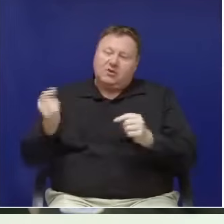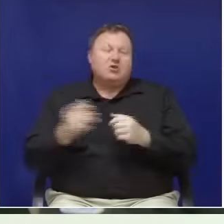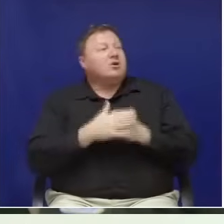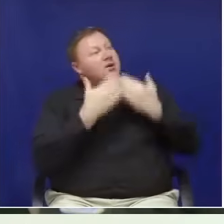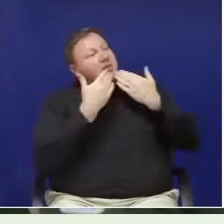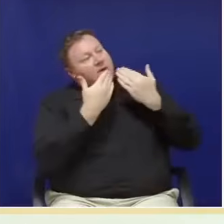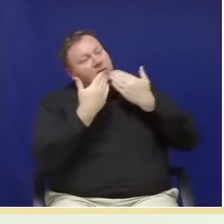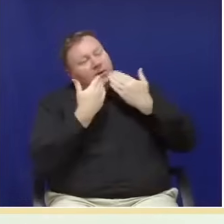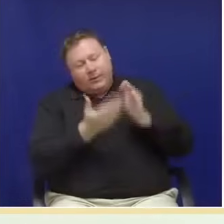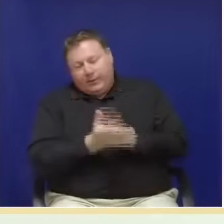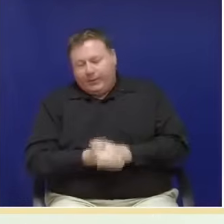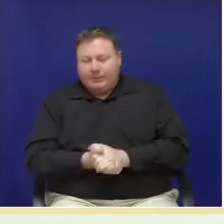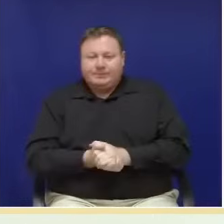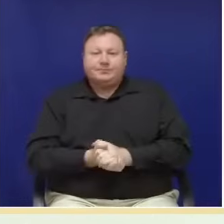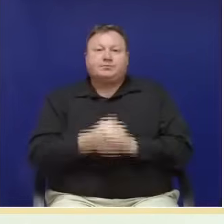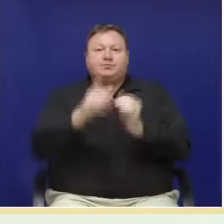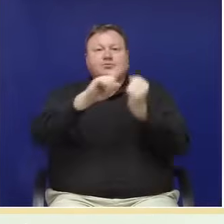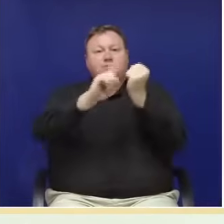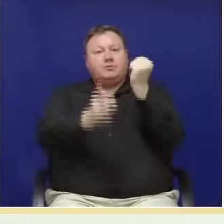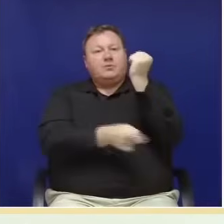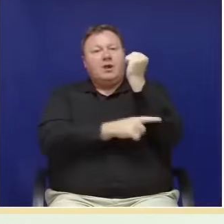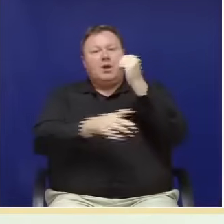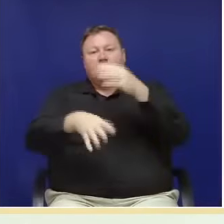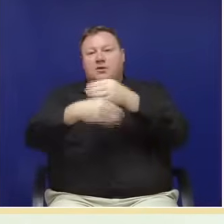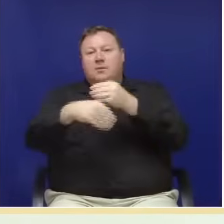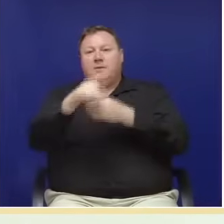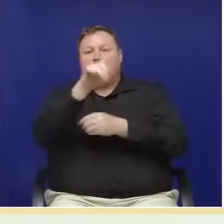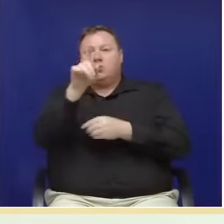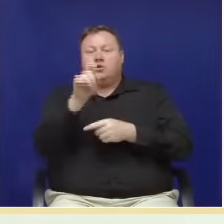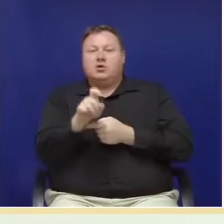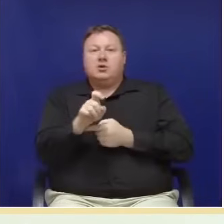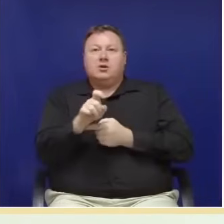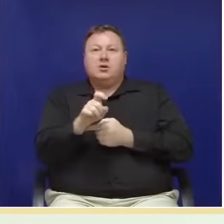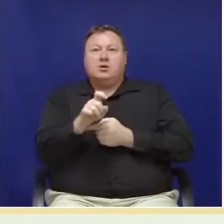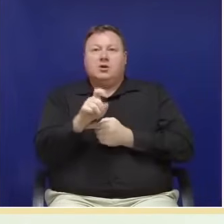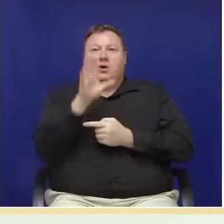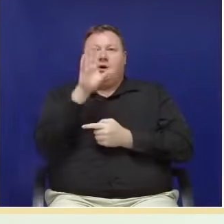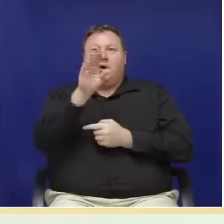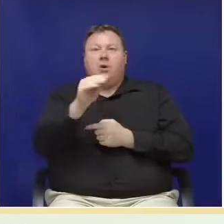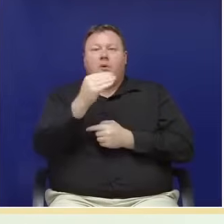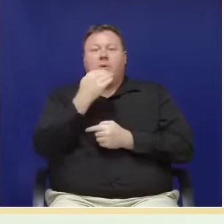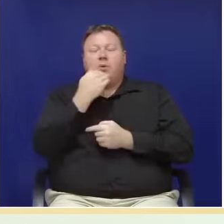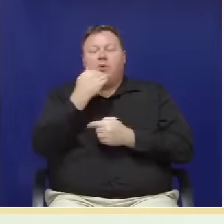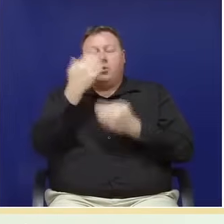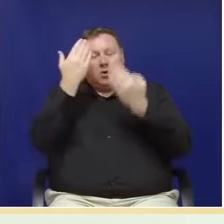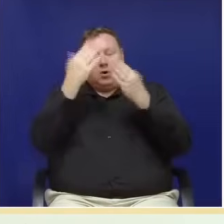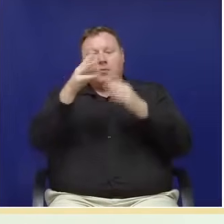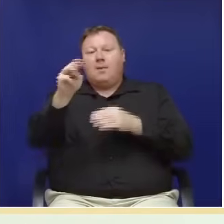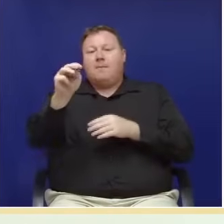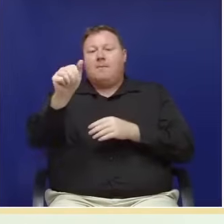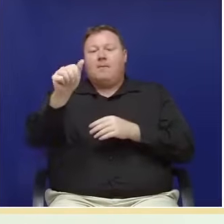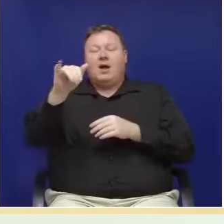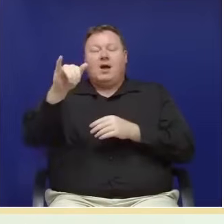you. The last supplementary question is that of the Honourable Maimane.